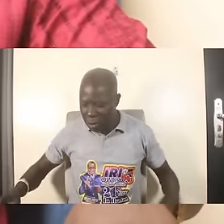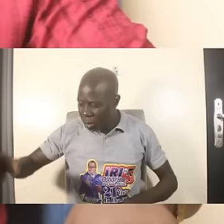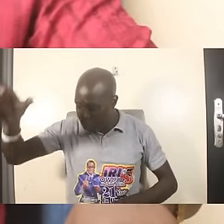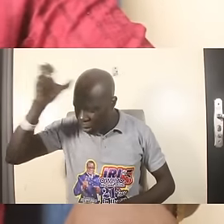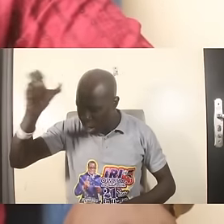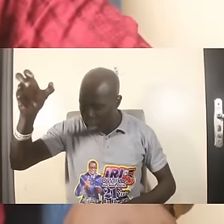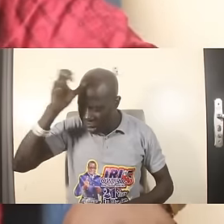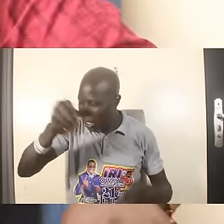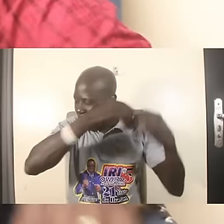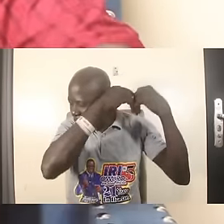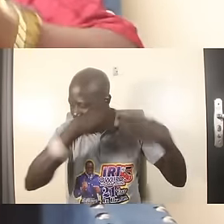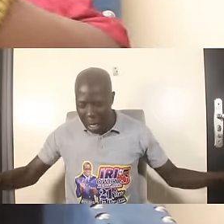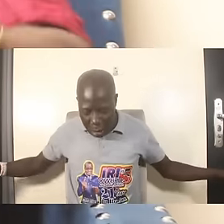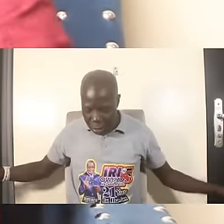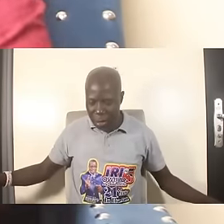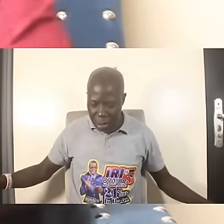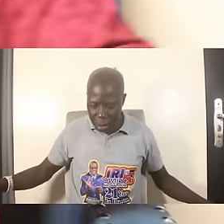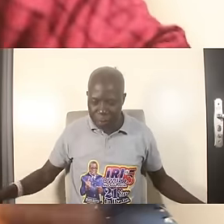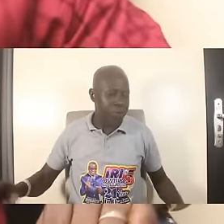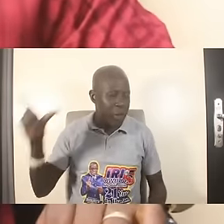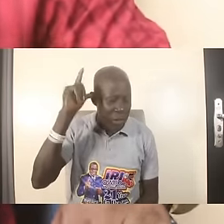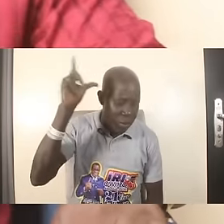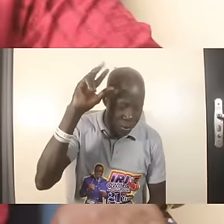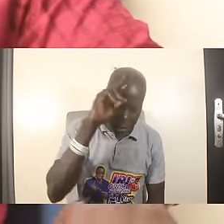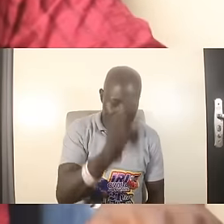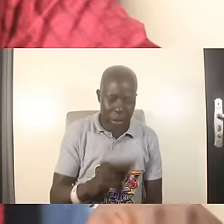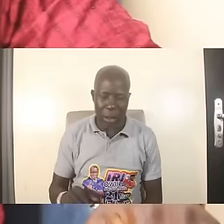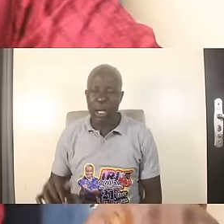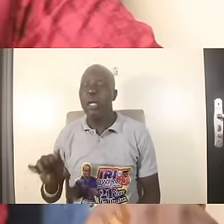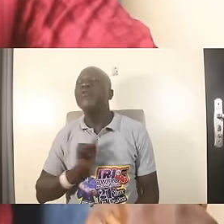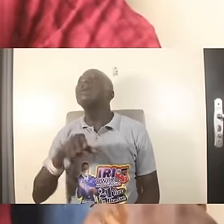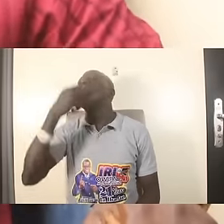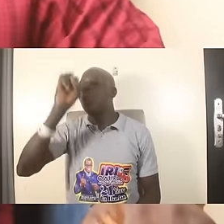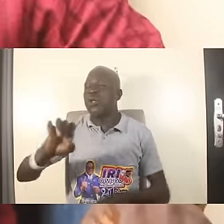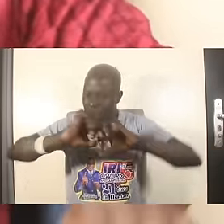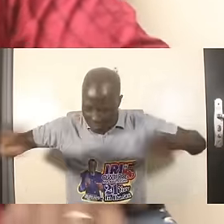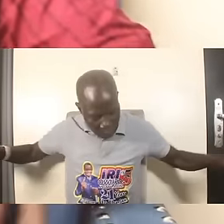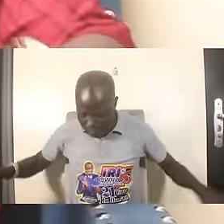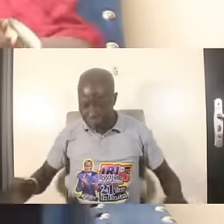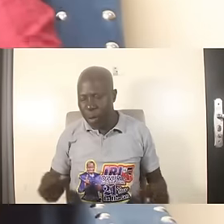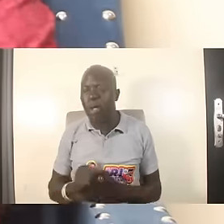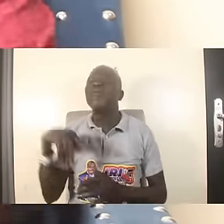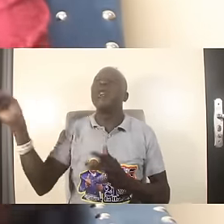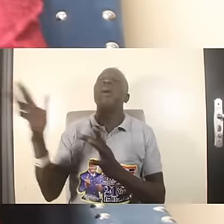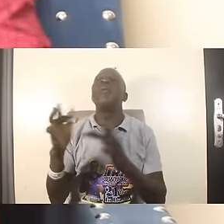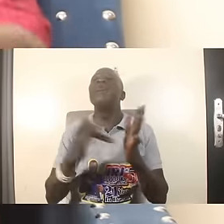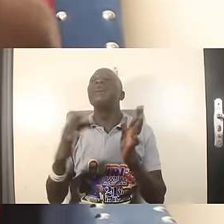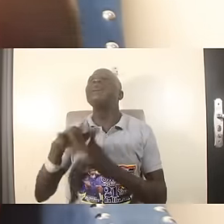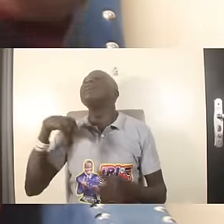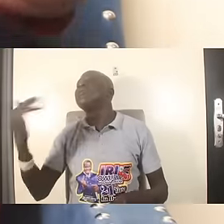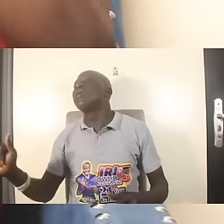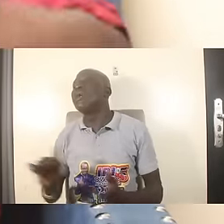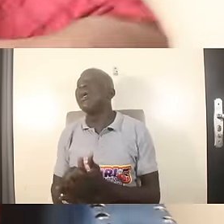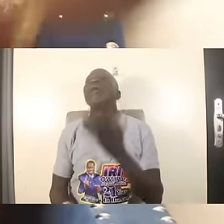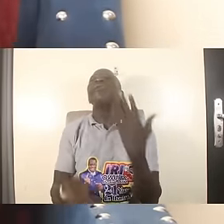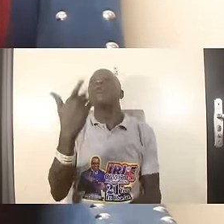yago. Satani yago. Help me, sir. Listen to me, sir. What better yago for? He must tell us from you. The Bible says.